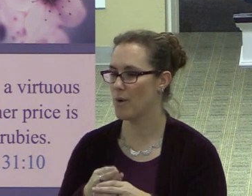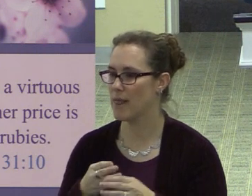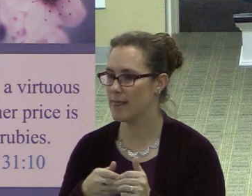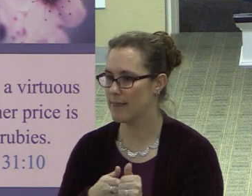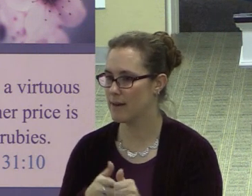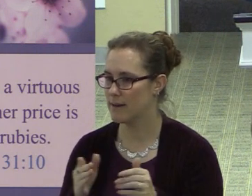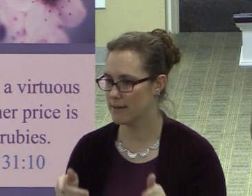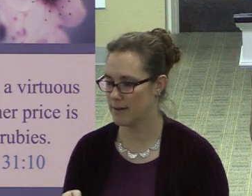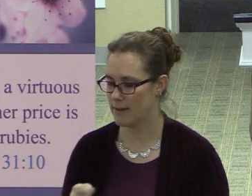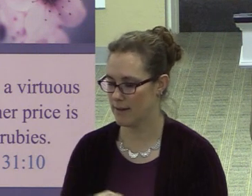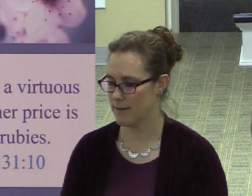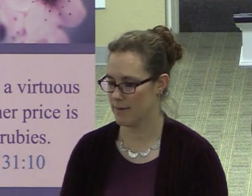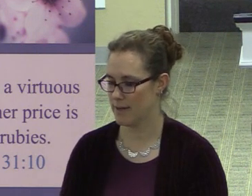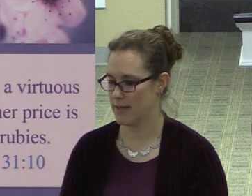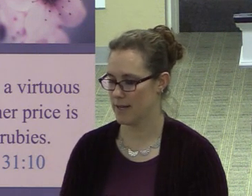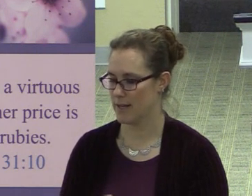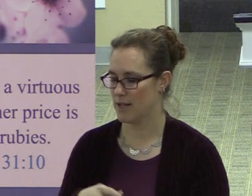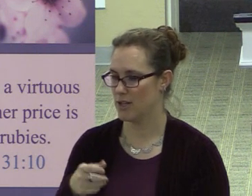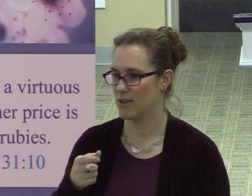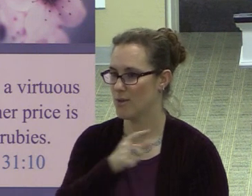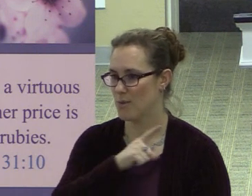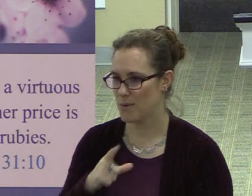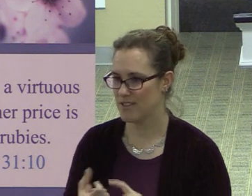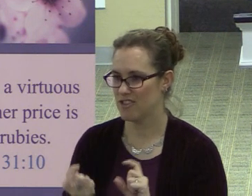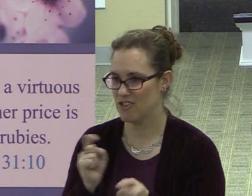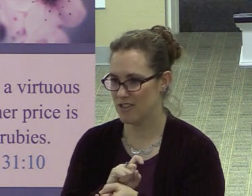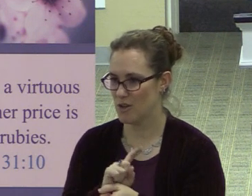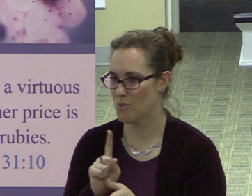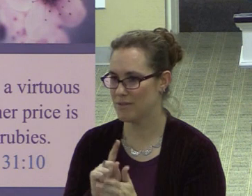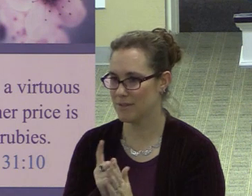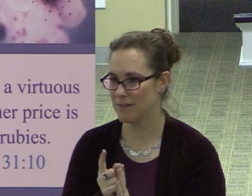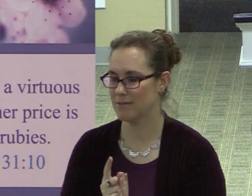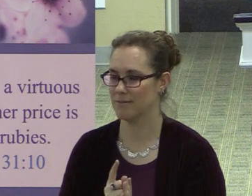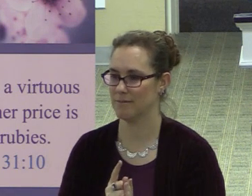moment, in a second.